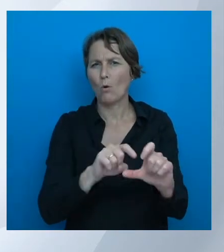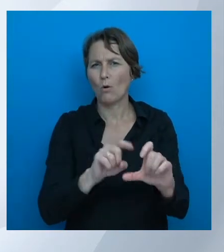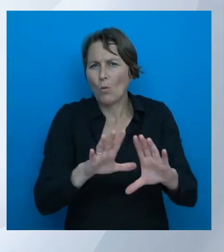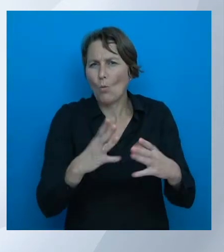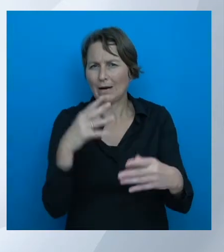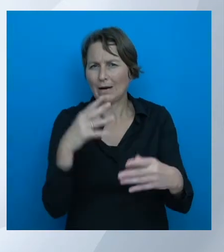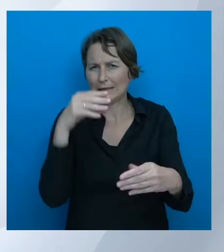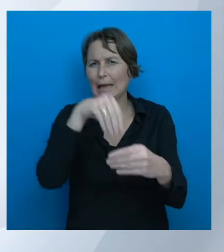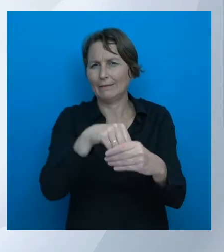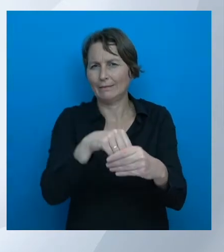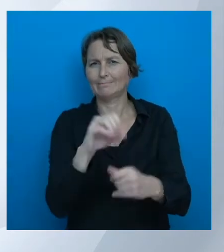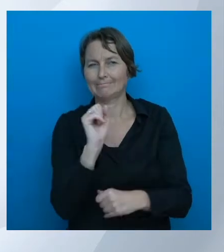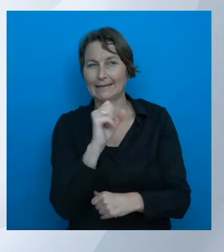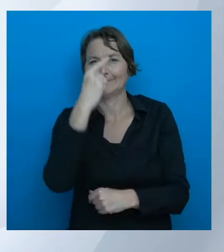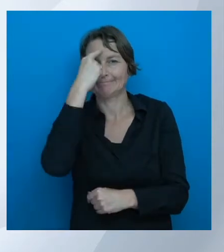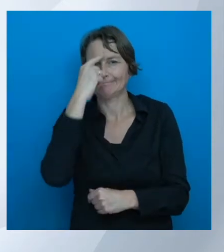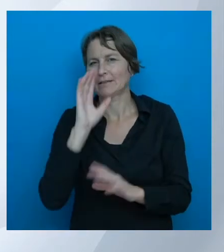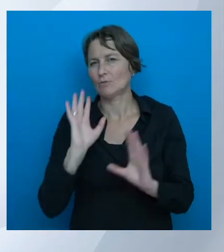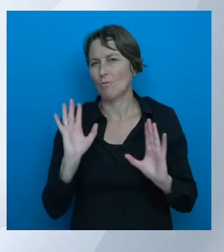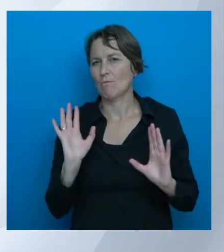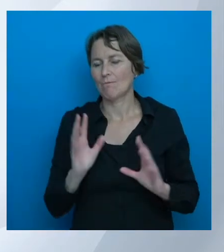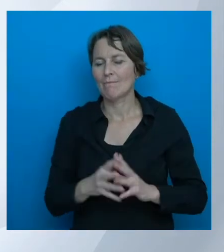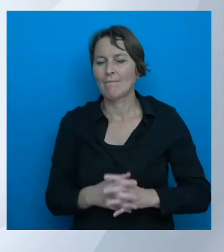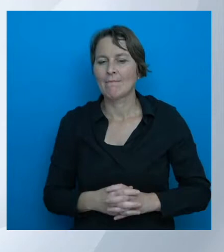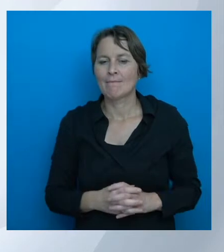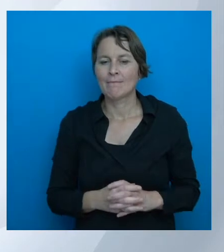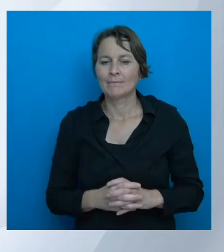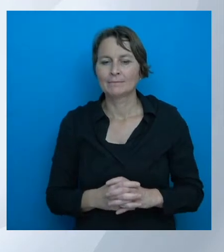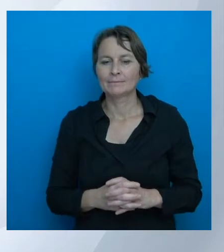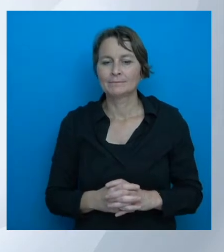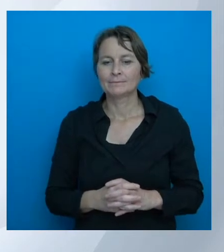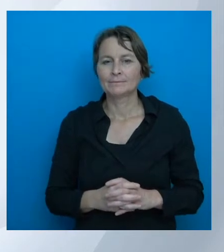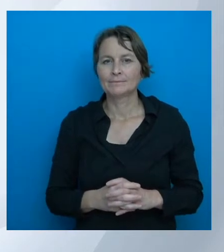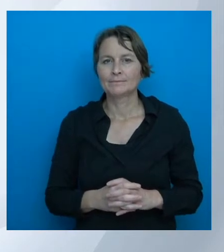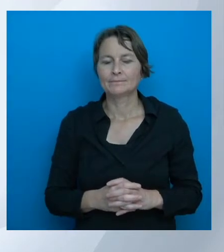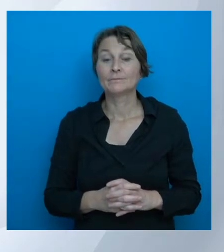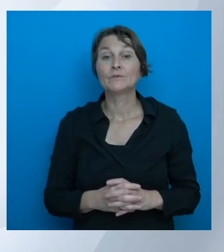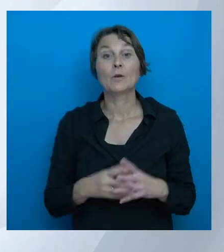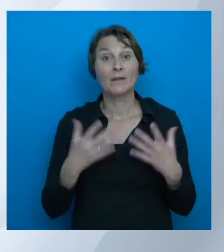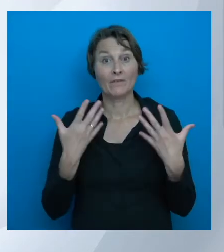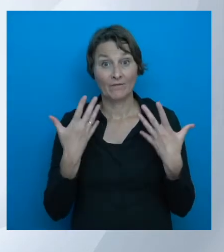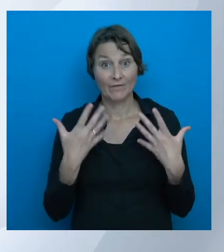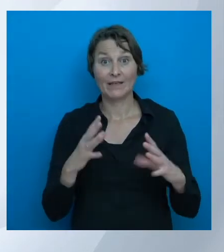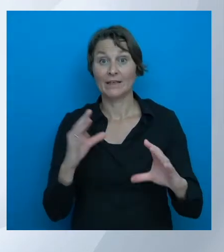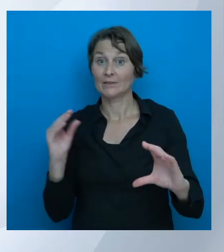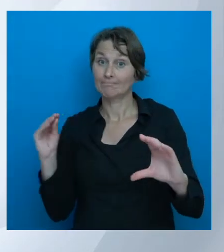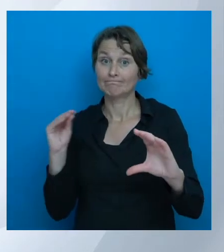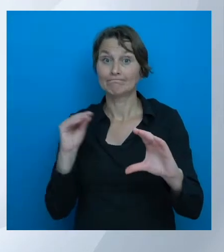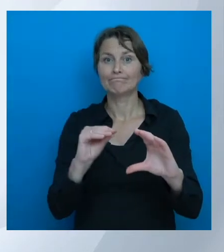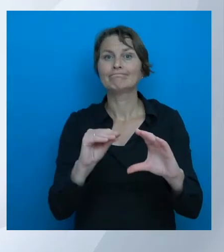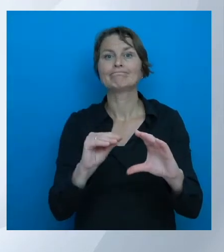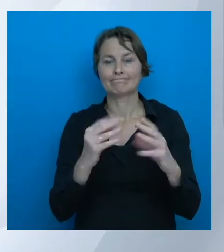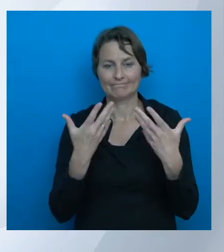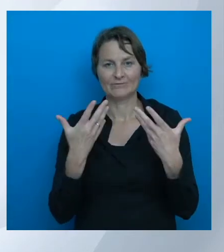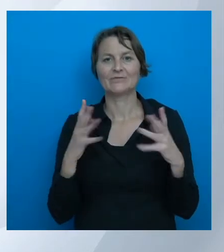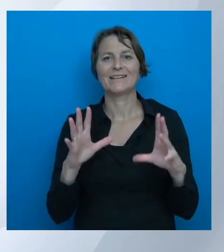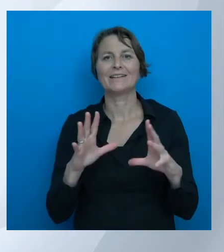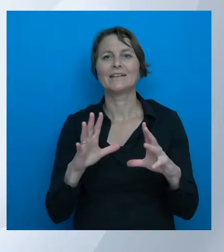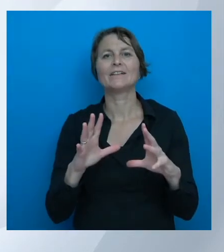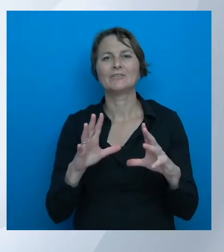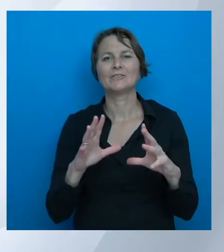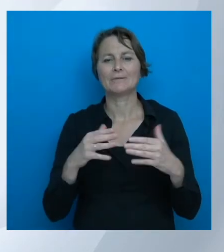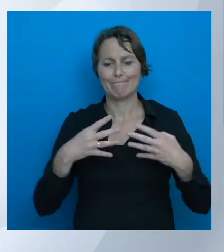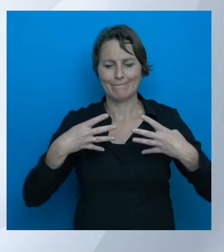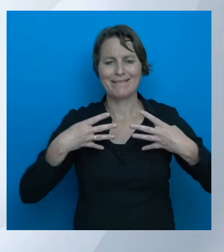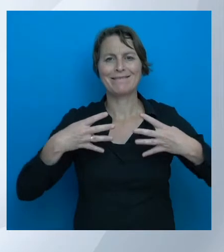Okay, so now I just have installed Gatekeeper, but there are no rules yet. So in order to define a